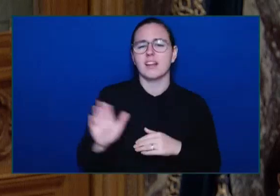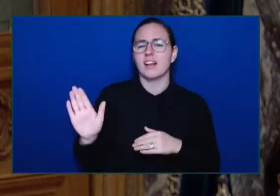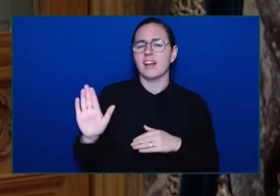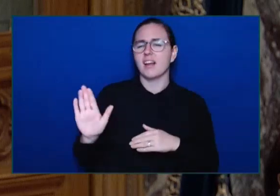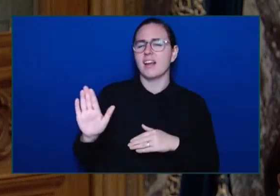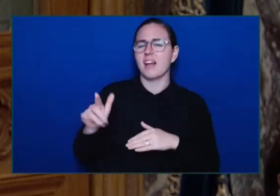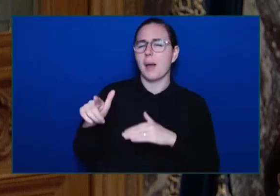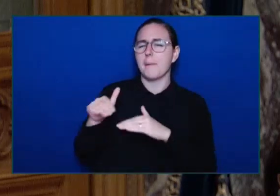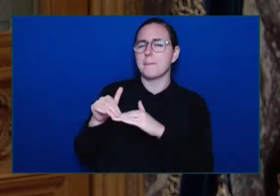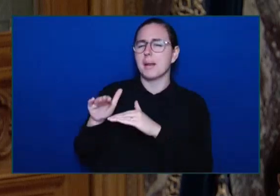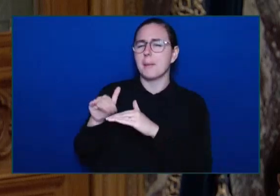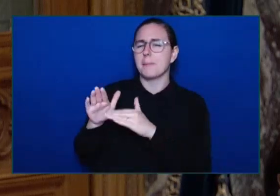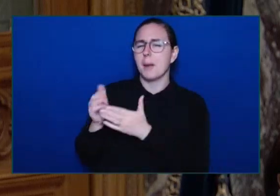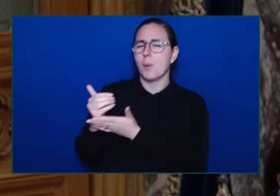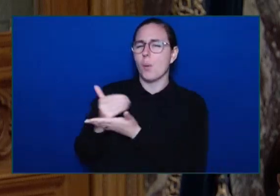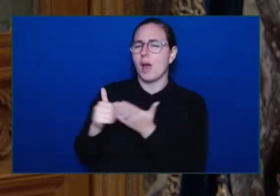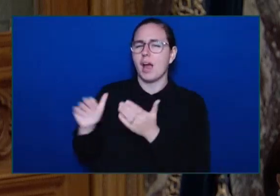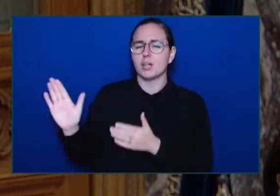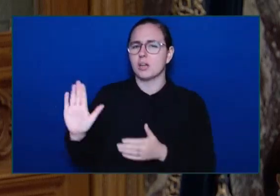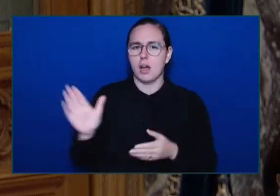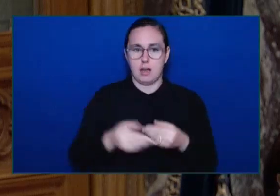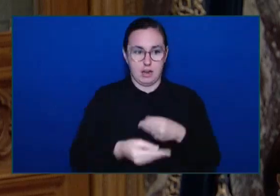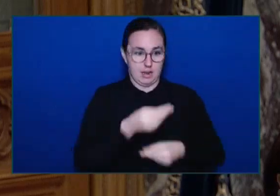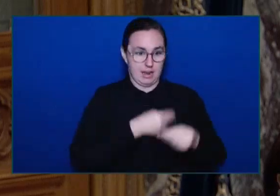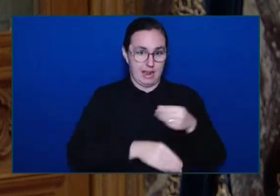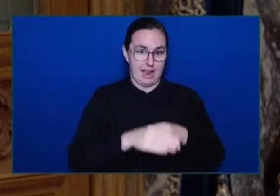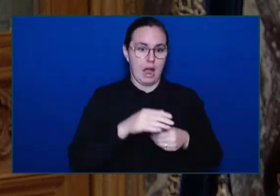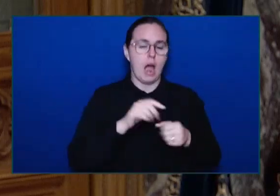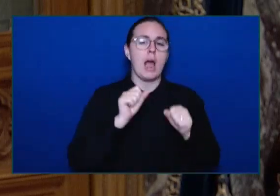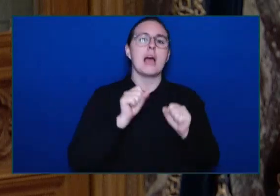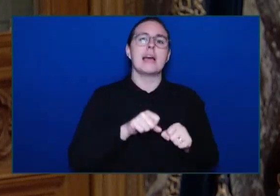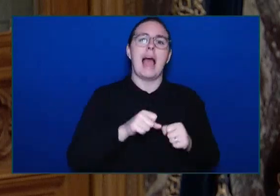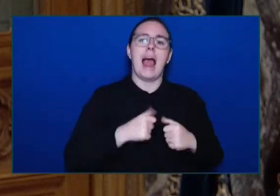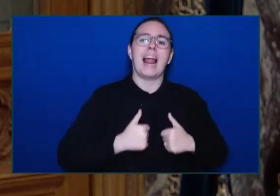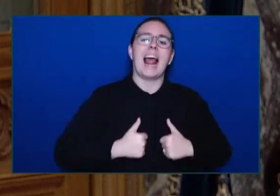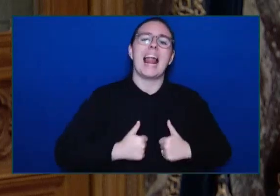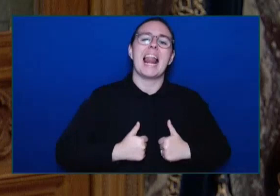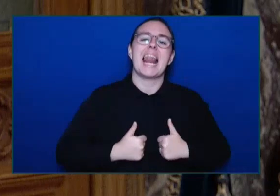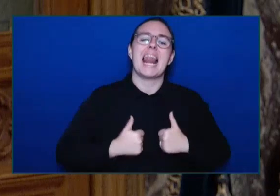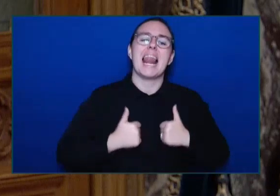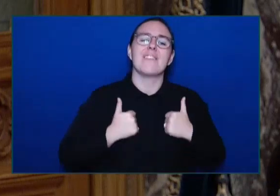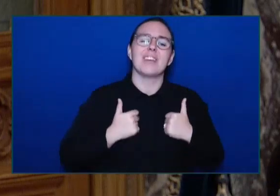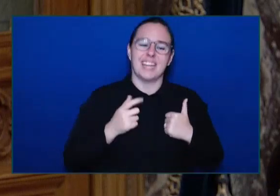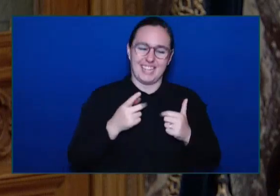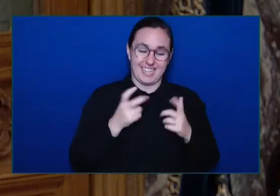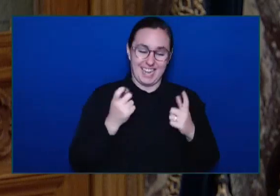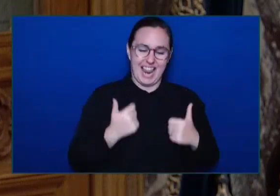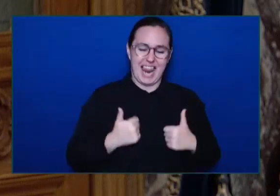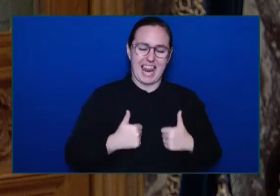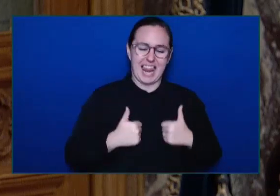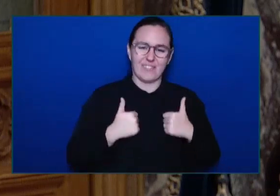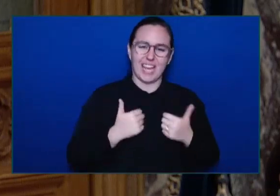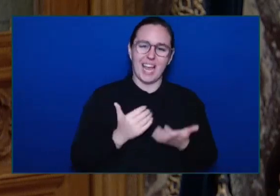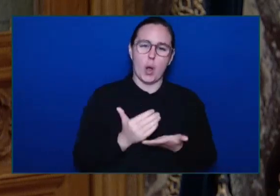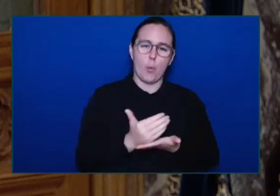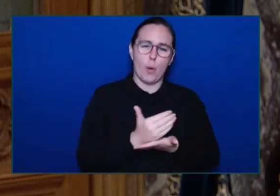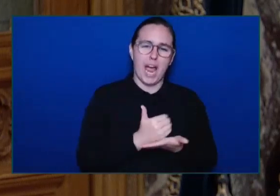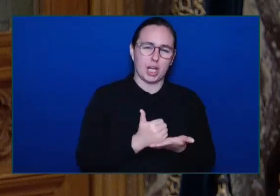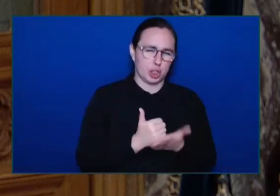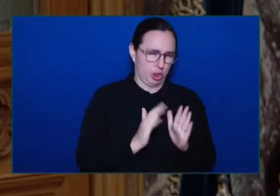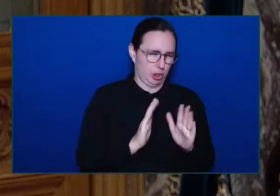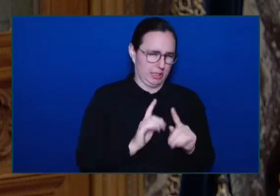provide essential public services. As we speak, a transit strike in the Fraser Valley is entering its 7th